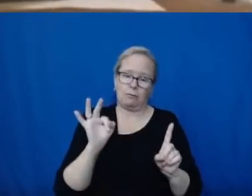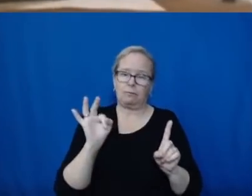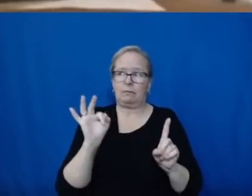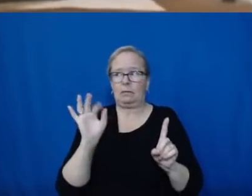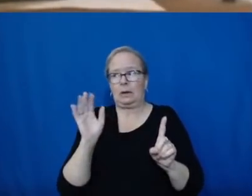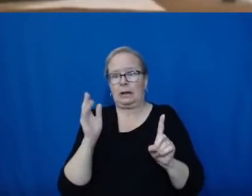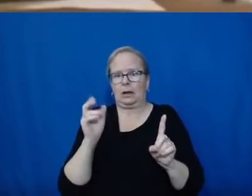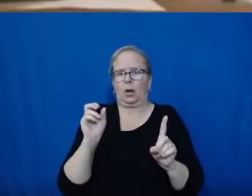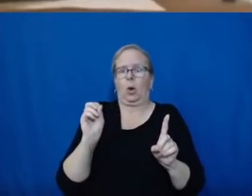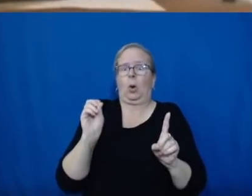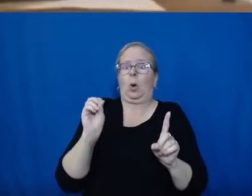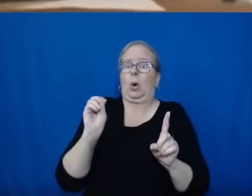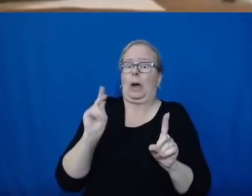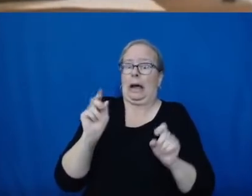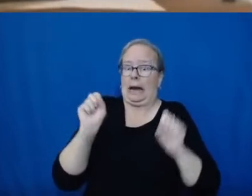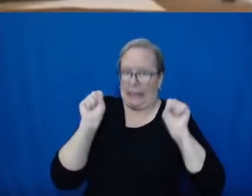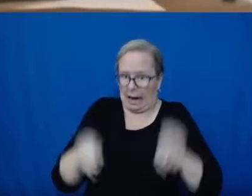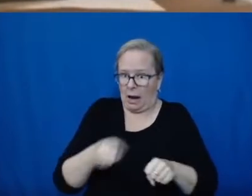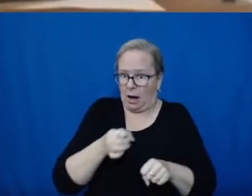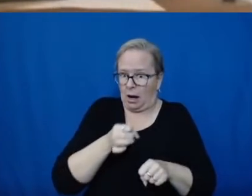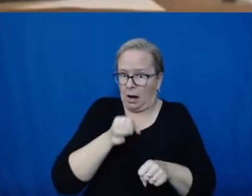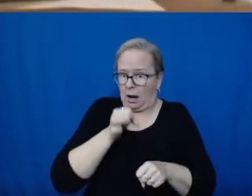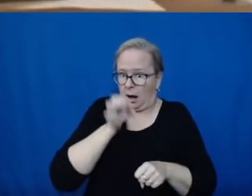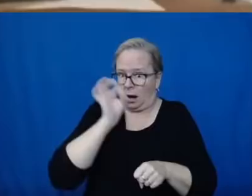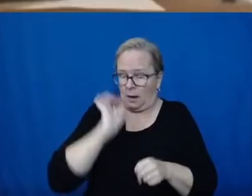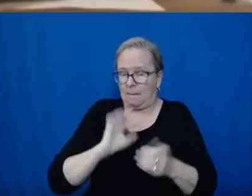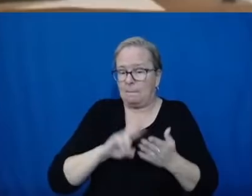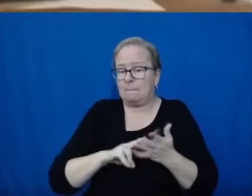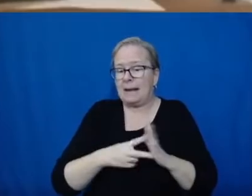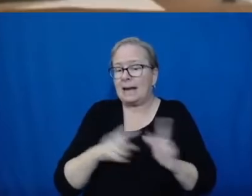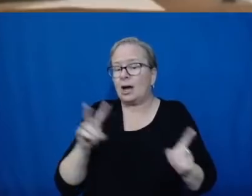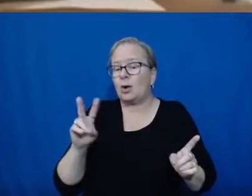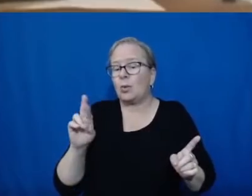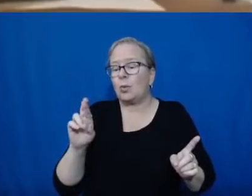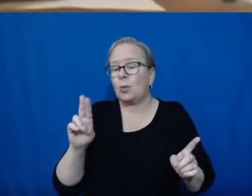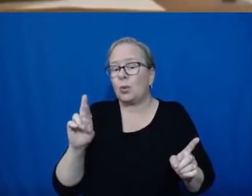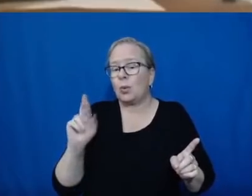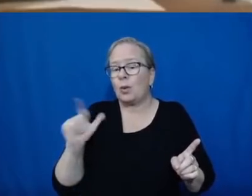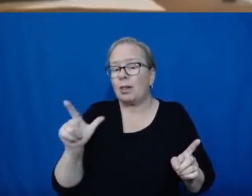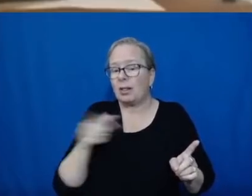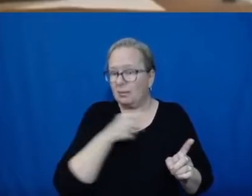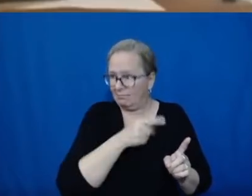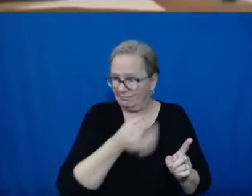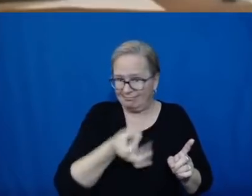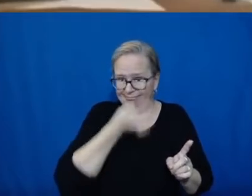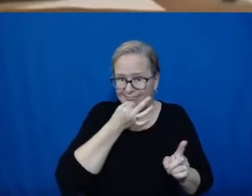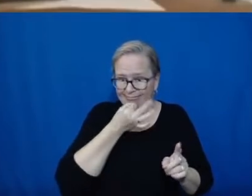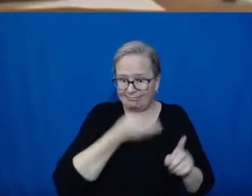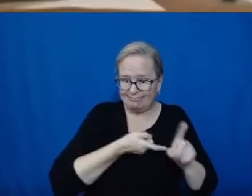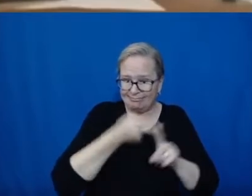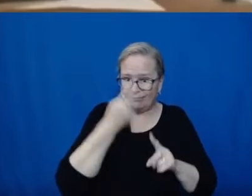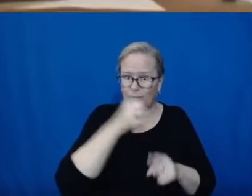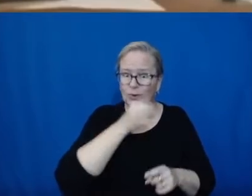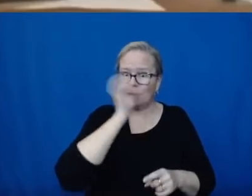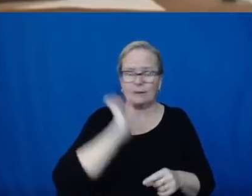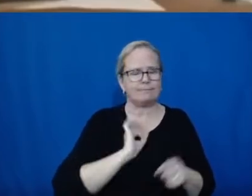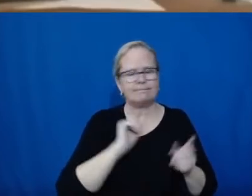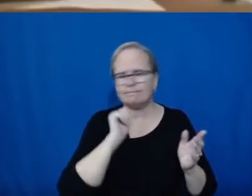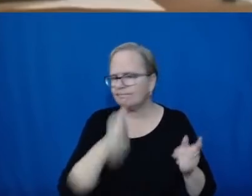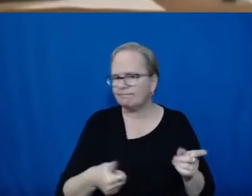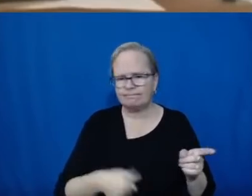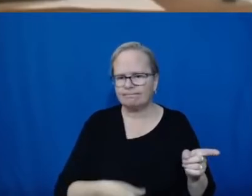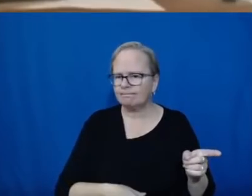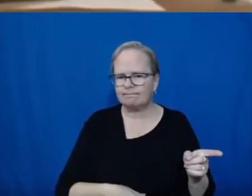hospital. Rural sites simply do not have the equipment or expertise for managing intubated patients. Even with the acceptance of care from larger hospitals